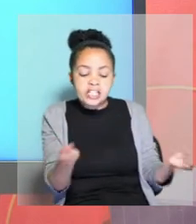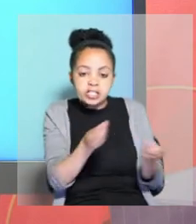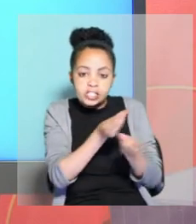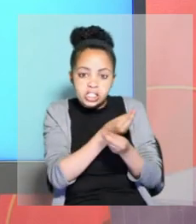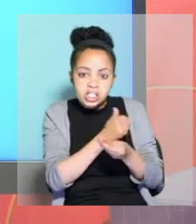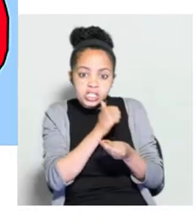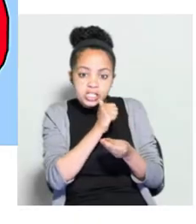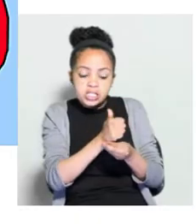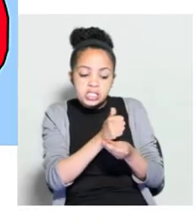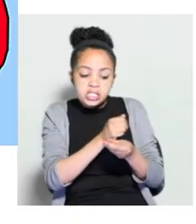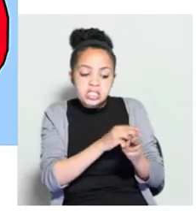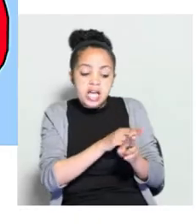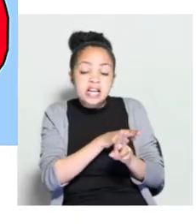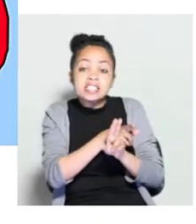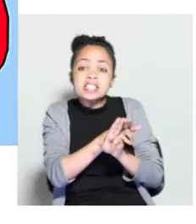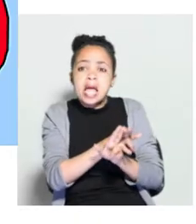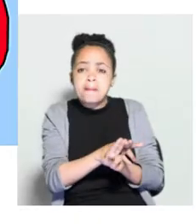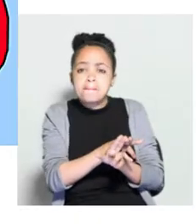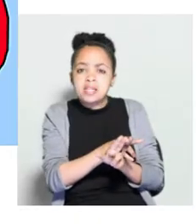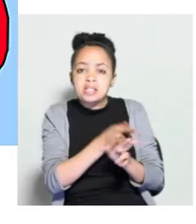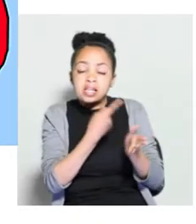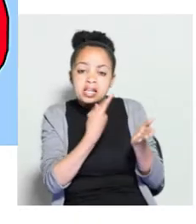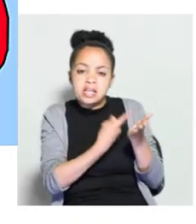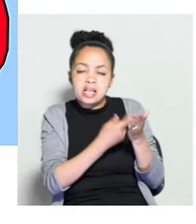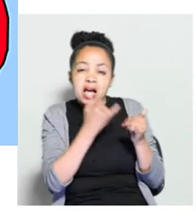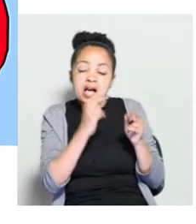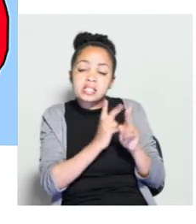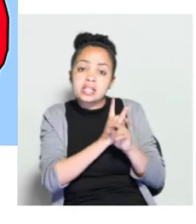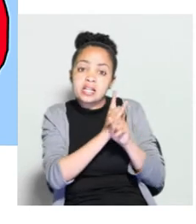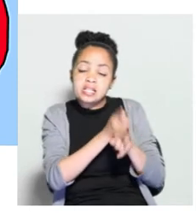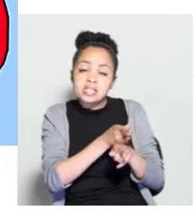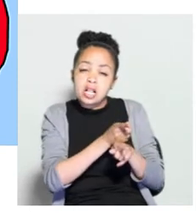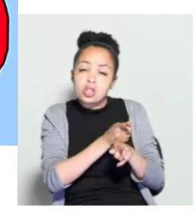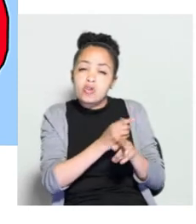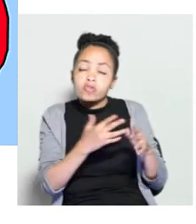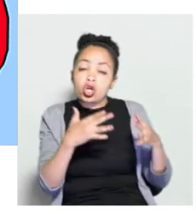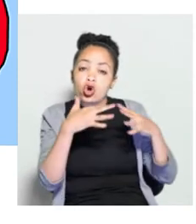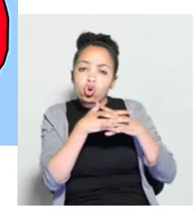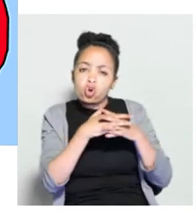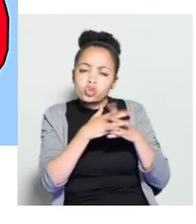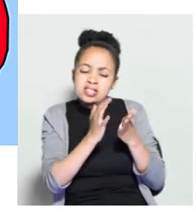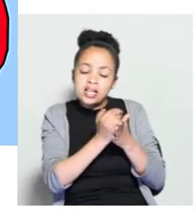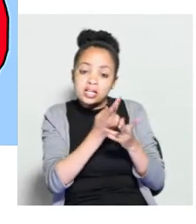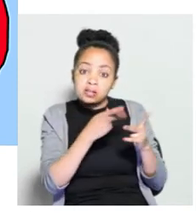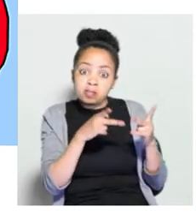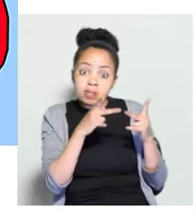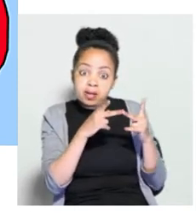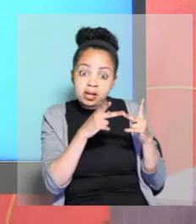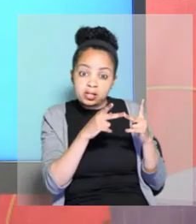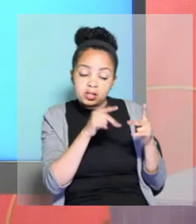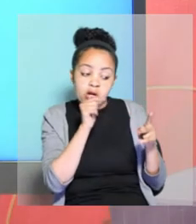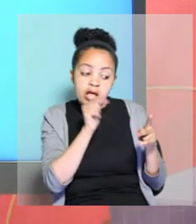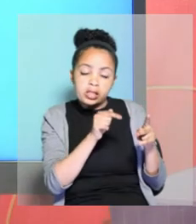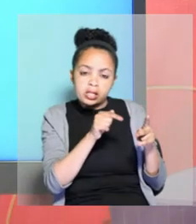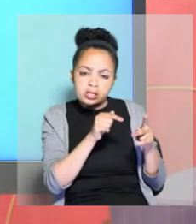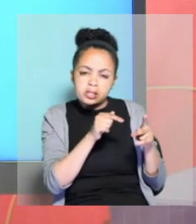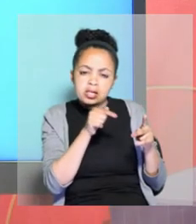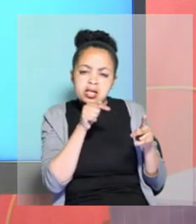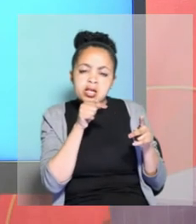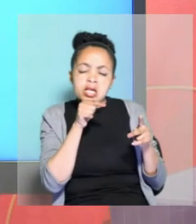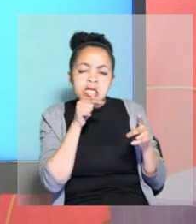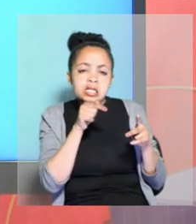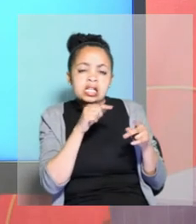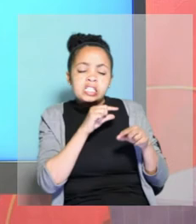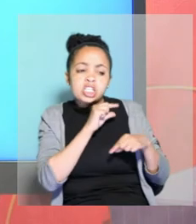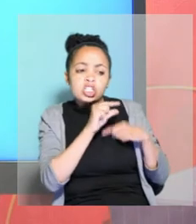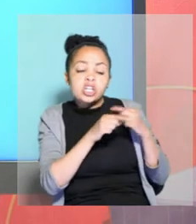their child segment at high smarter points here as a result of a close over which is takes place during process one there is